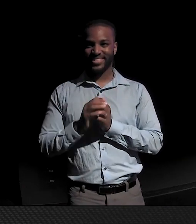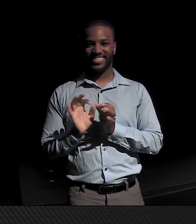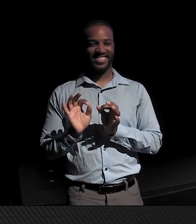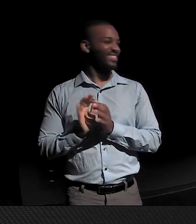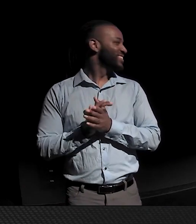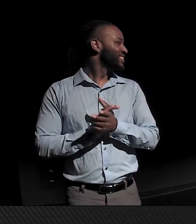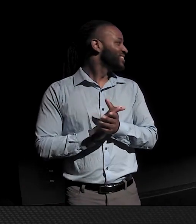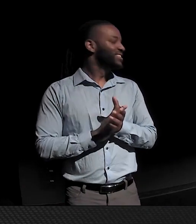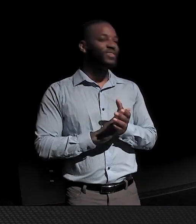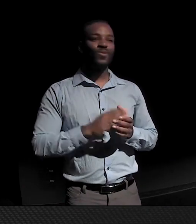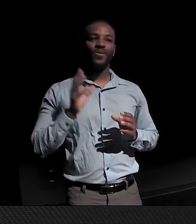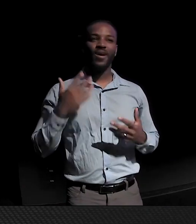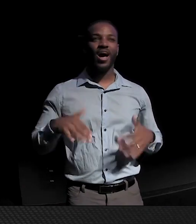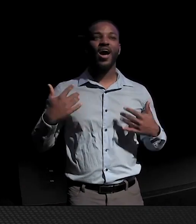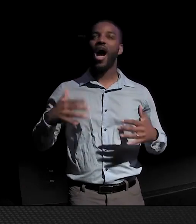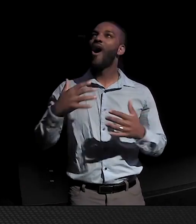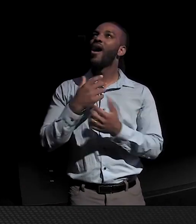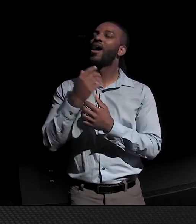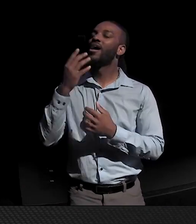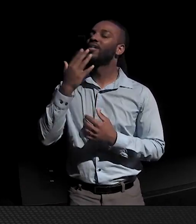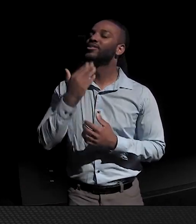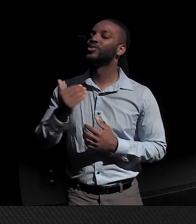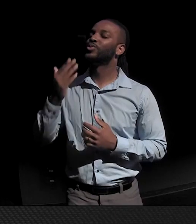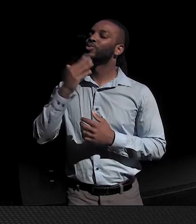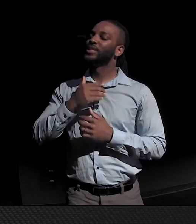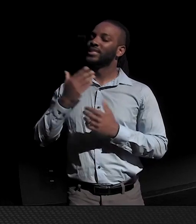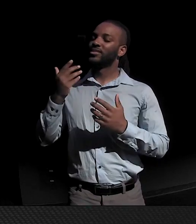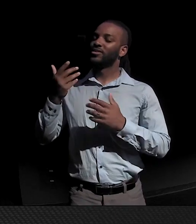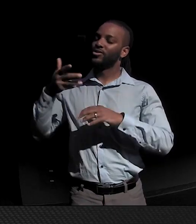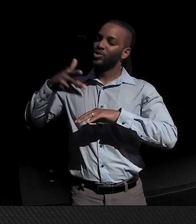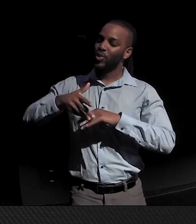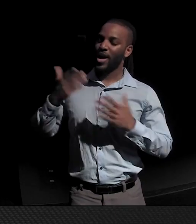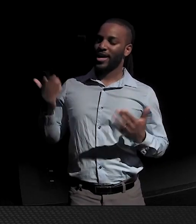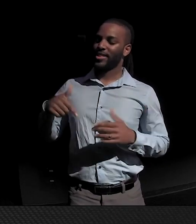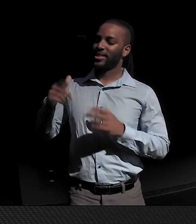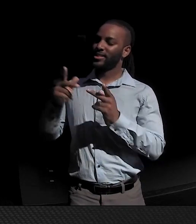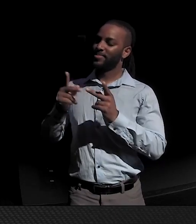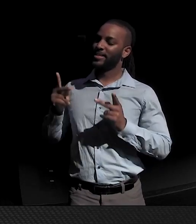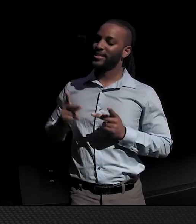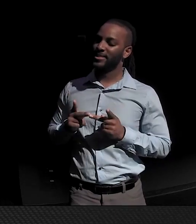Lord, how lovely is your dwelling place, O God Almighty.